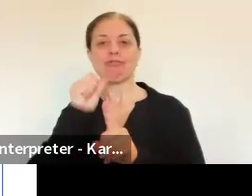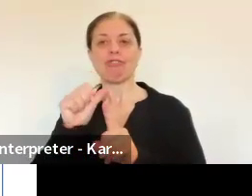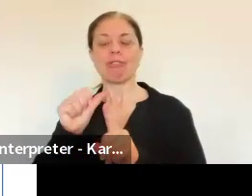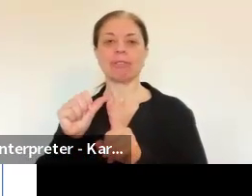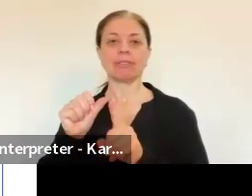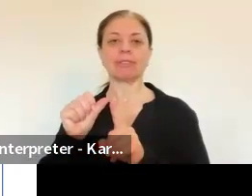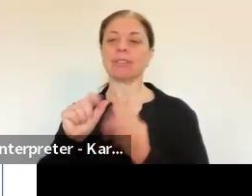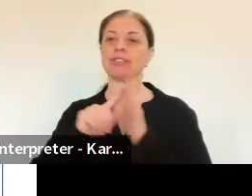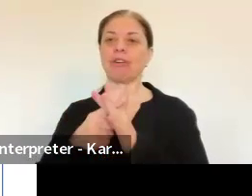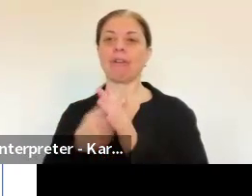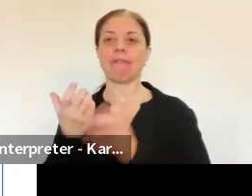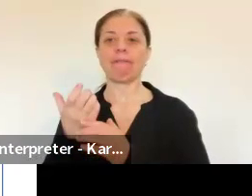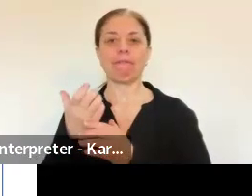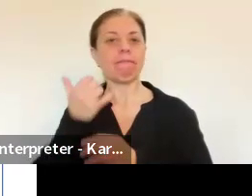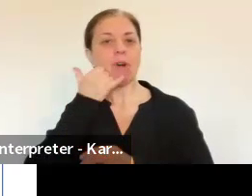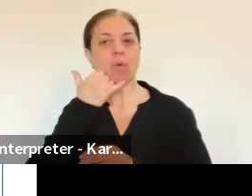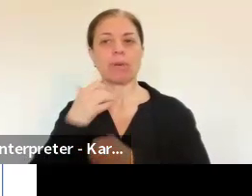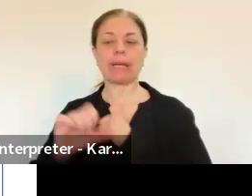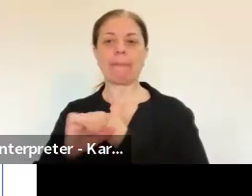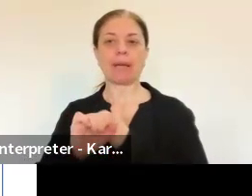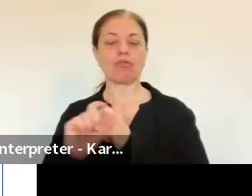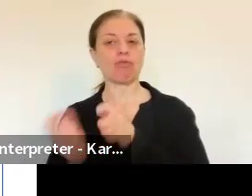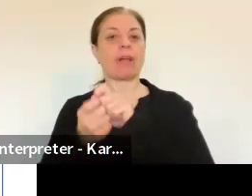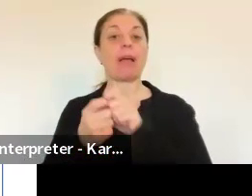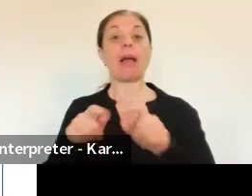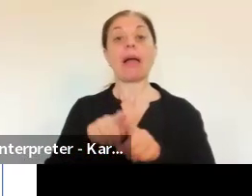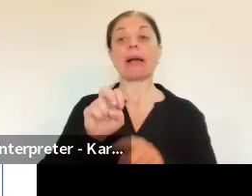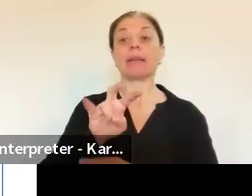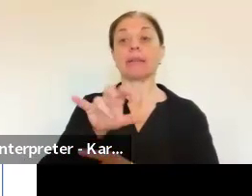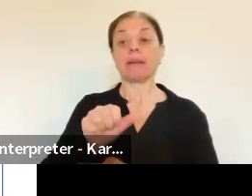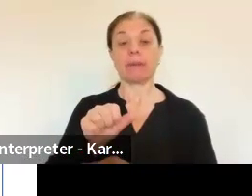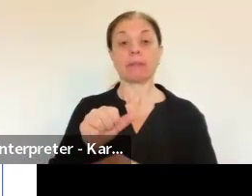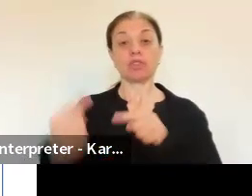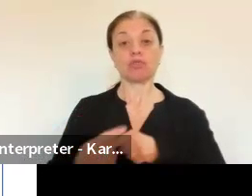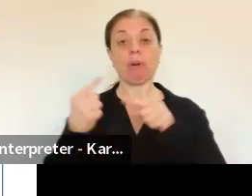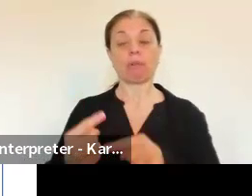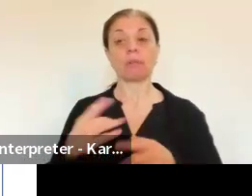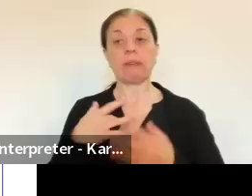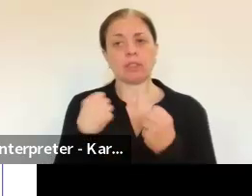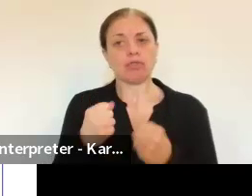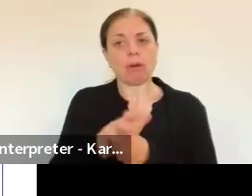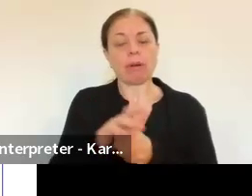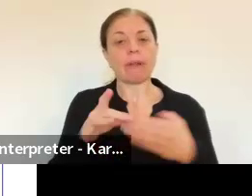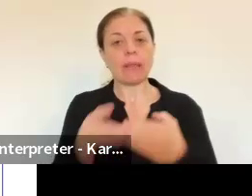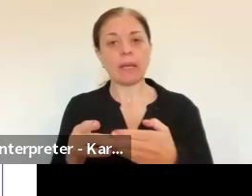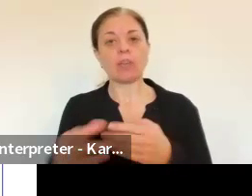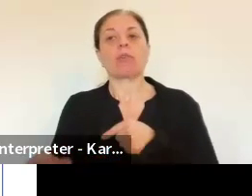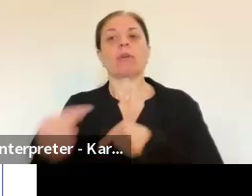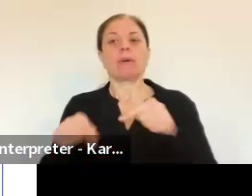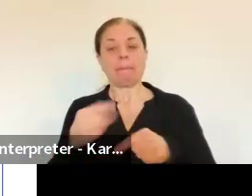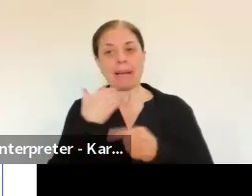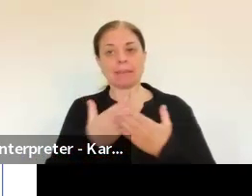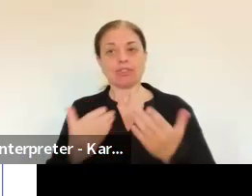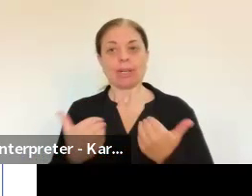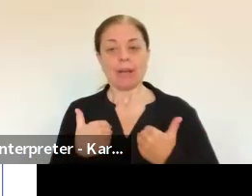own campaign in retaliation. As Evia struggles with feeling strong enough to lead, she falls back on the best thing she